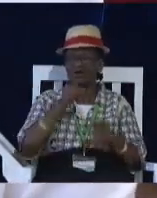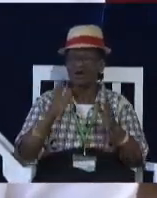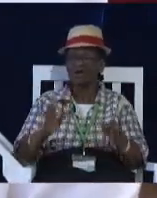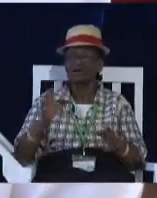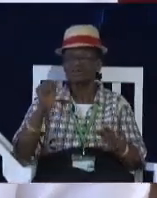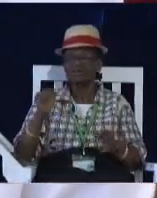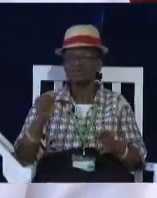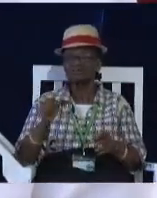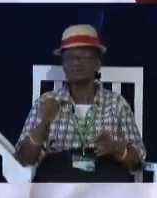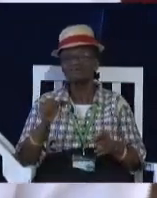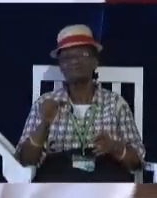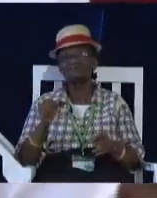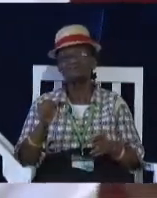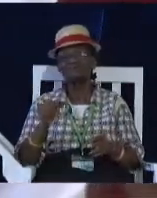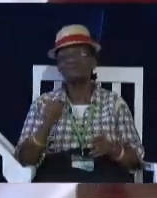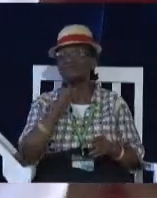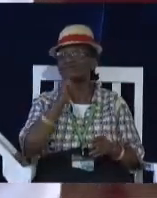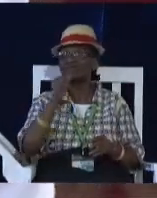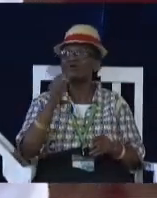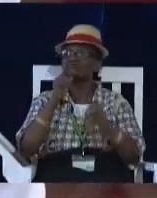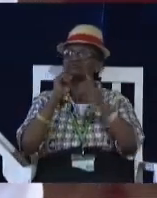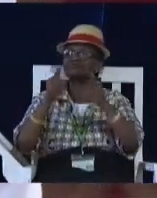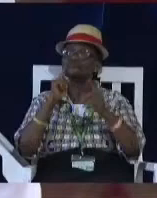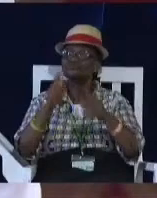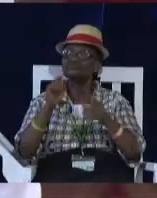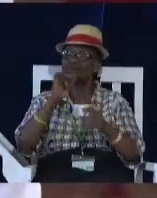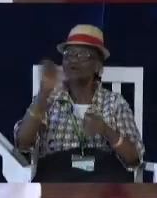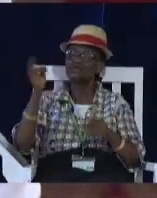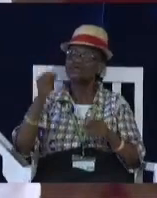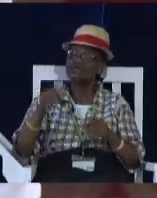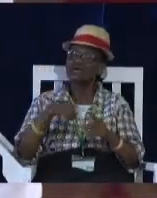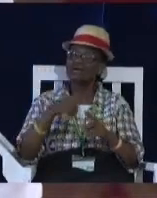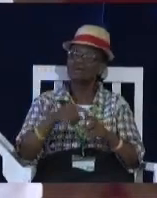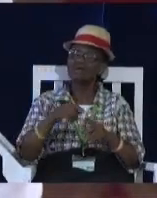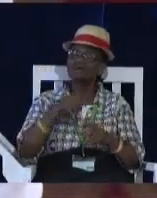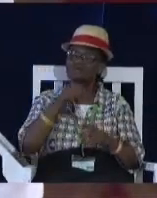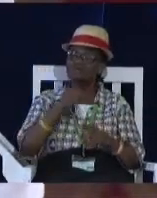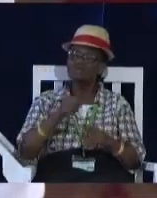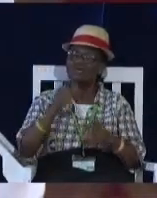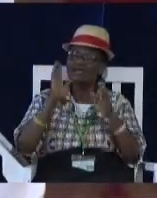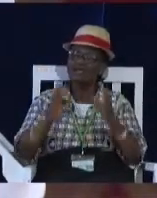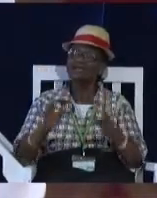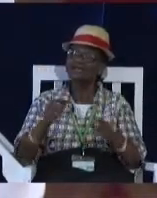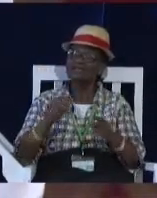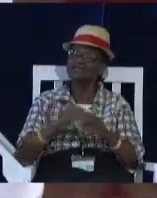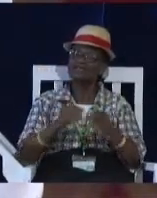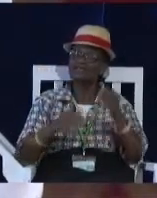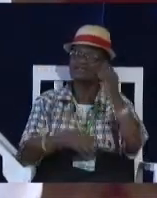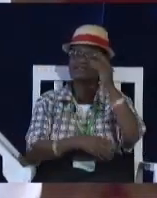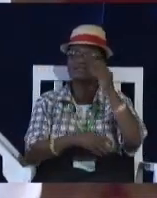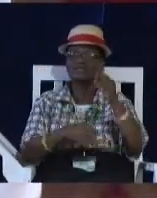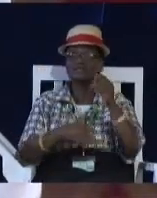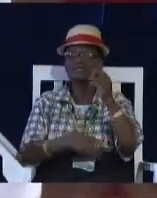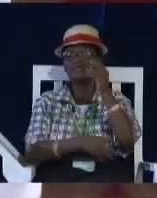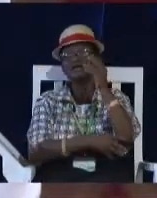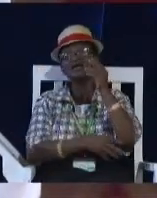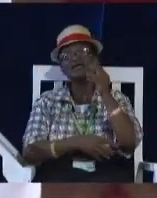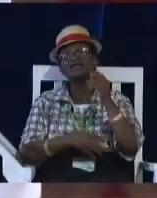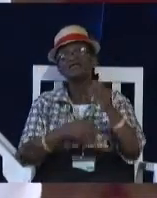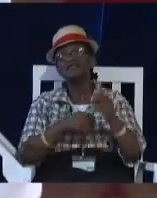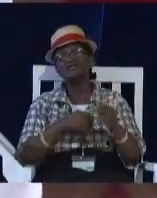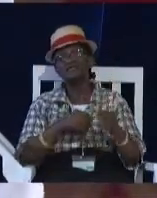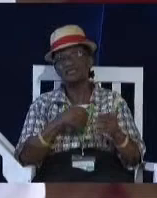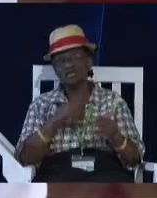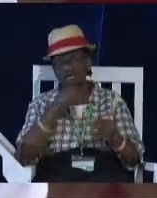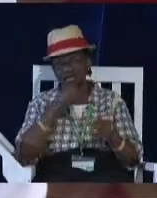he's not talking about elders in age. He's not talking about send for the very,